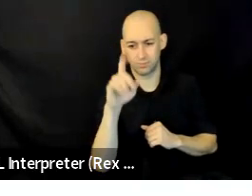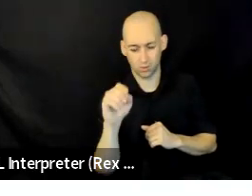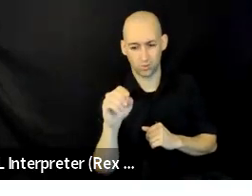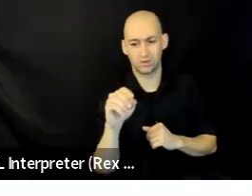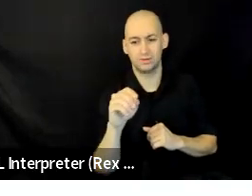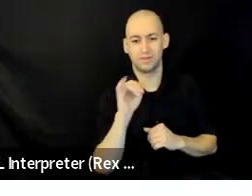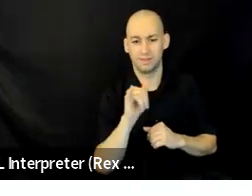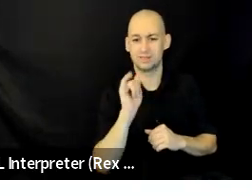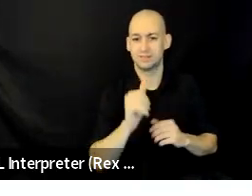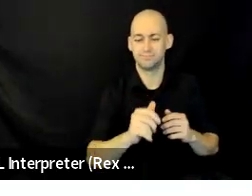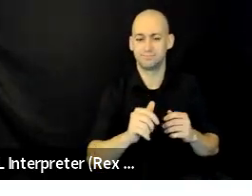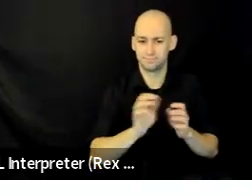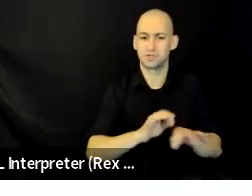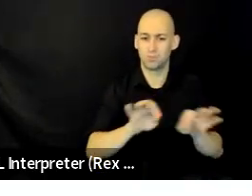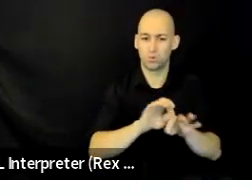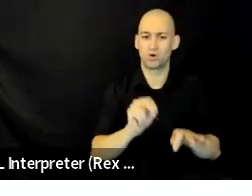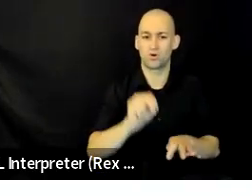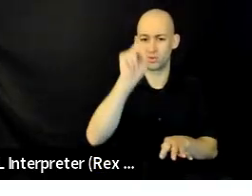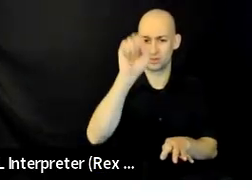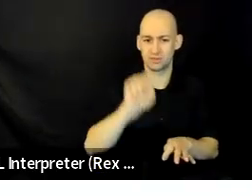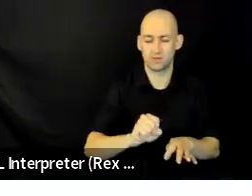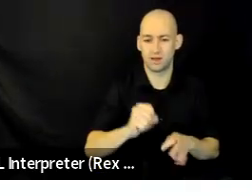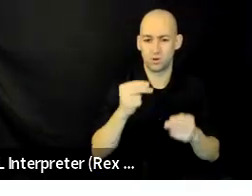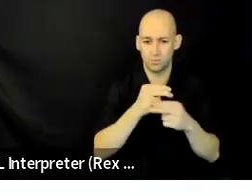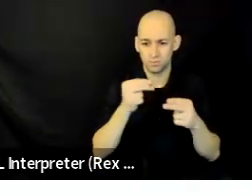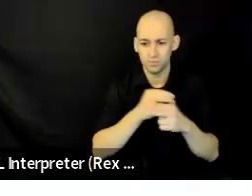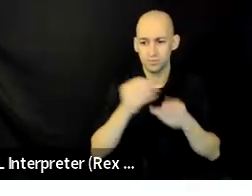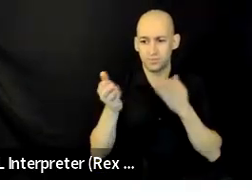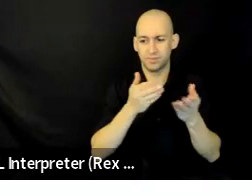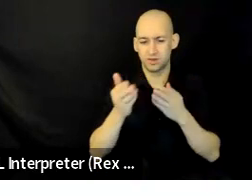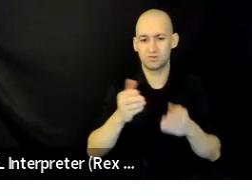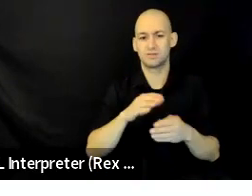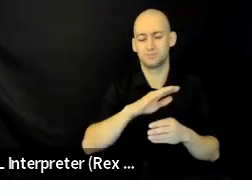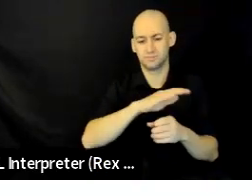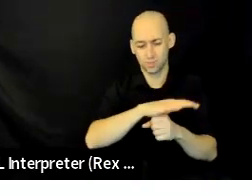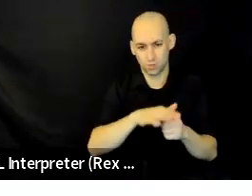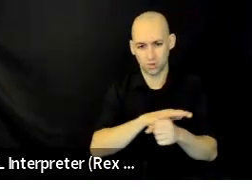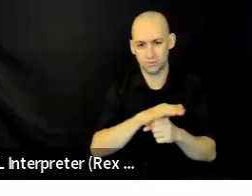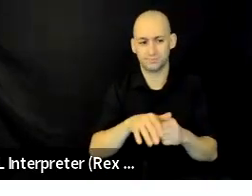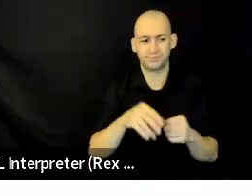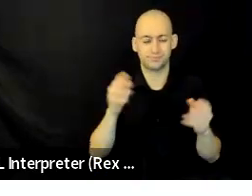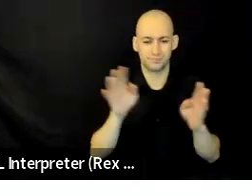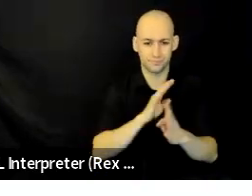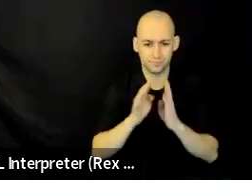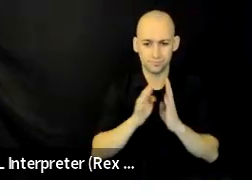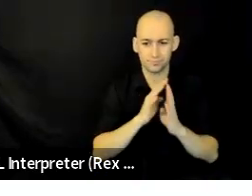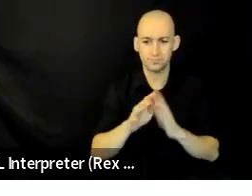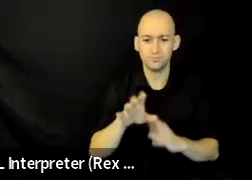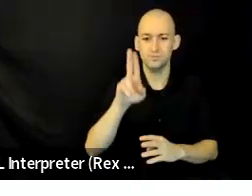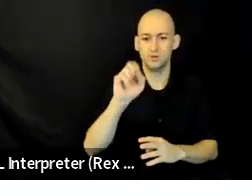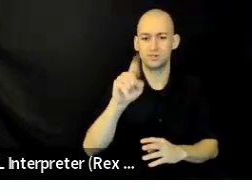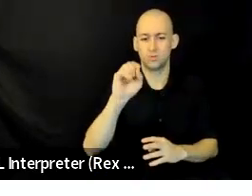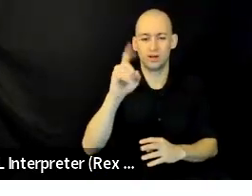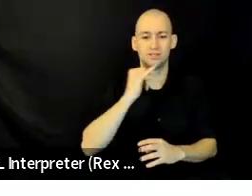north-south highway that serves local, regional, and interregional traffic. US 101 is a freeway about 2